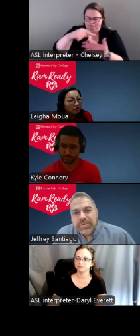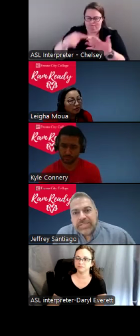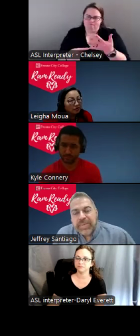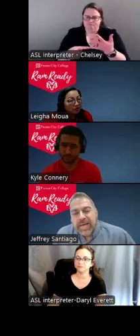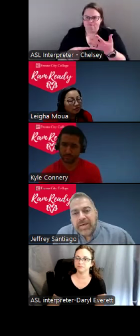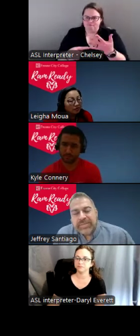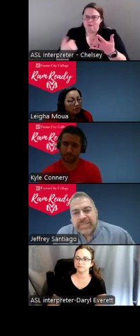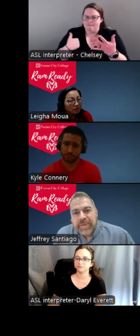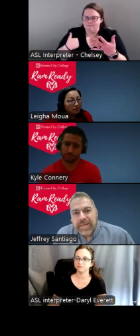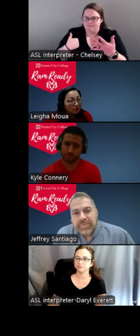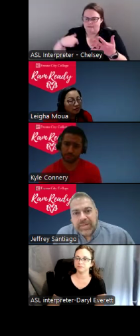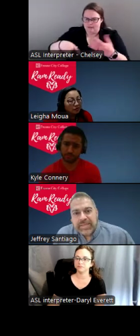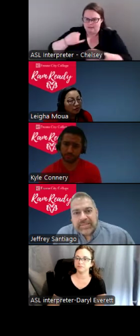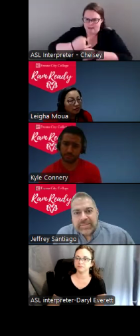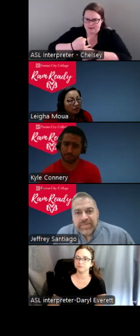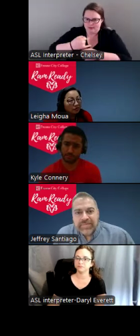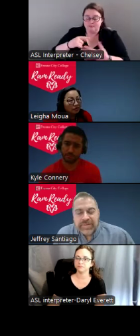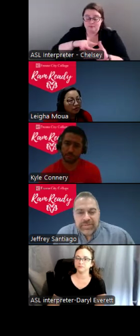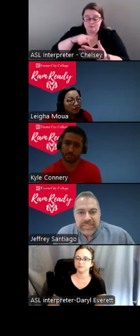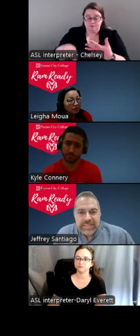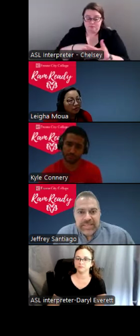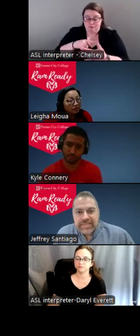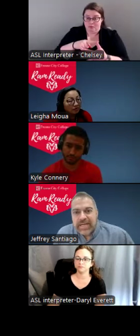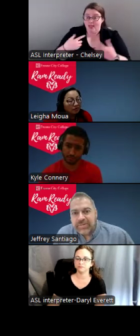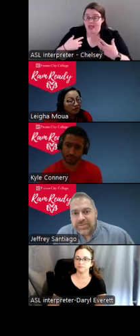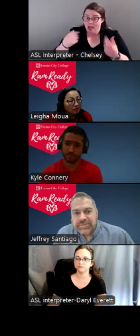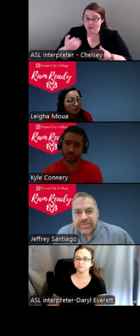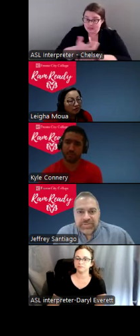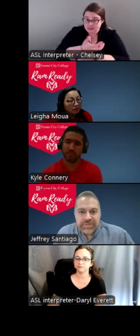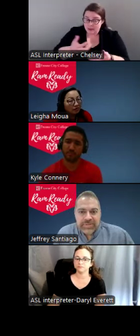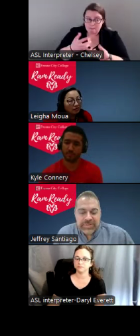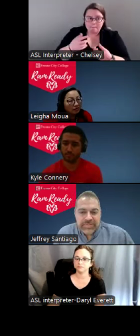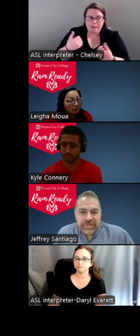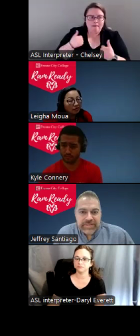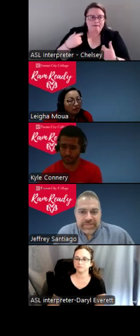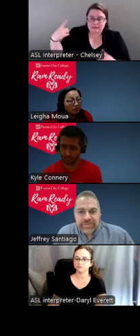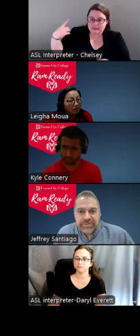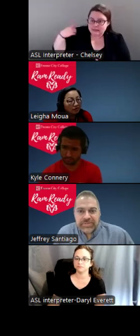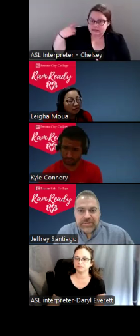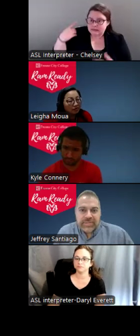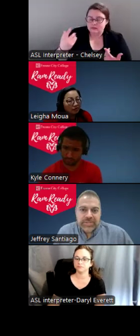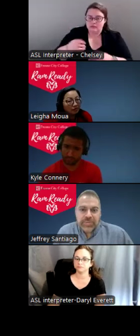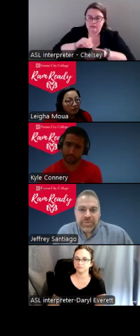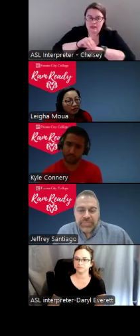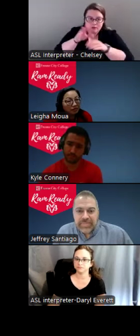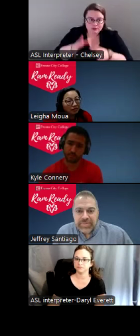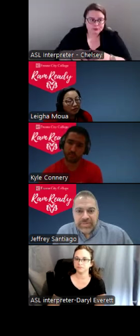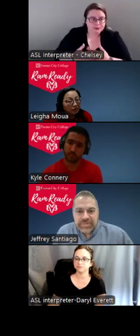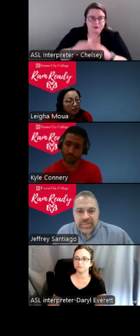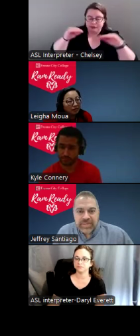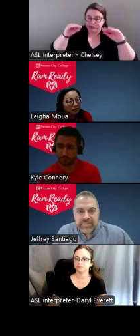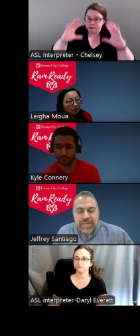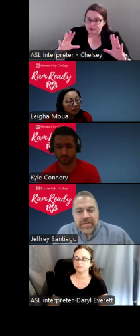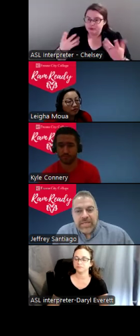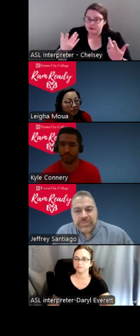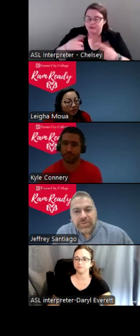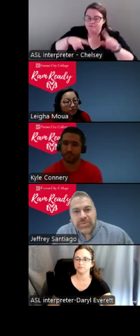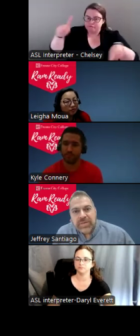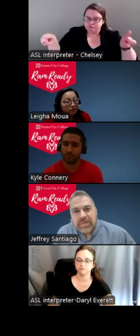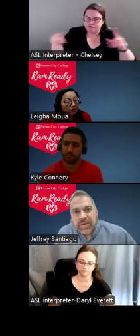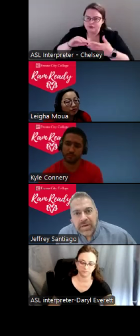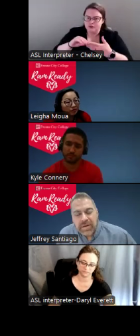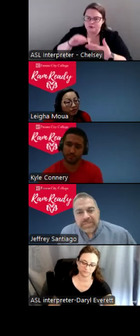And so this Health and STEM pathway consists of, deans, counselors, instructors, various, student support members.